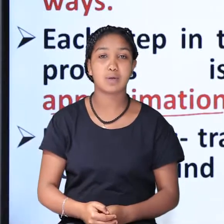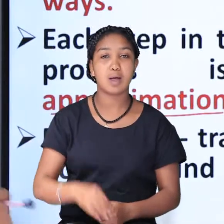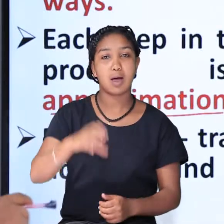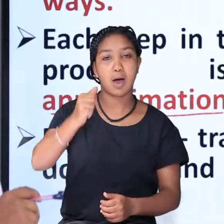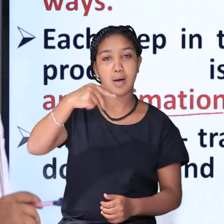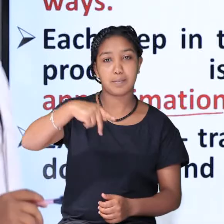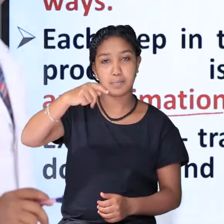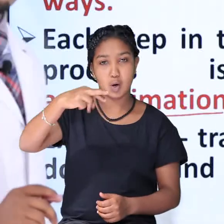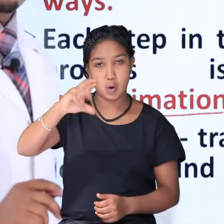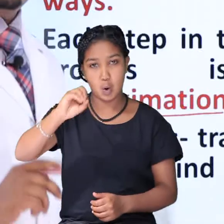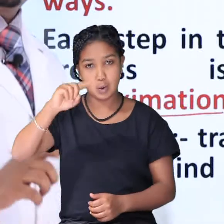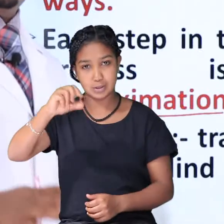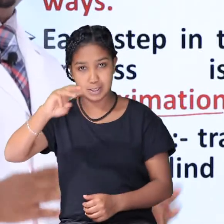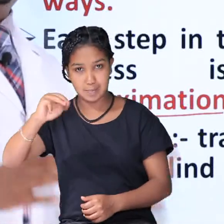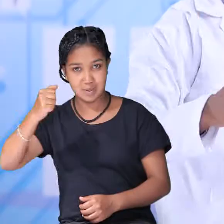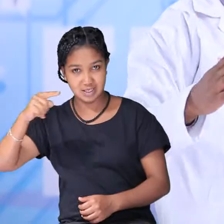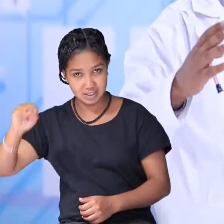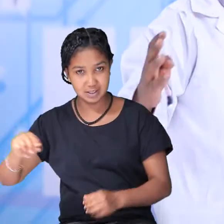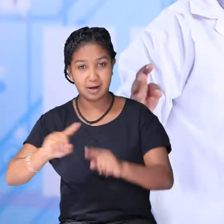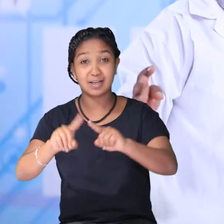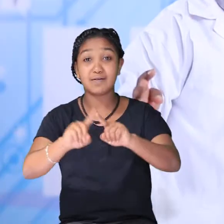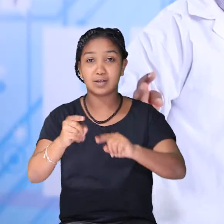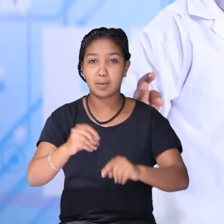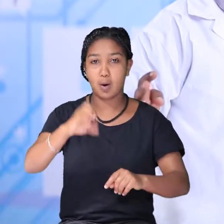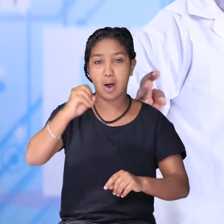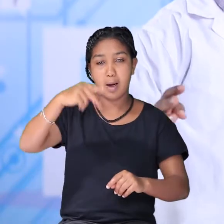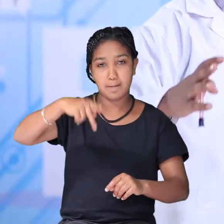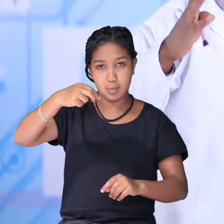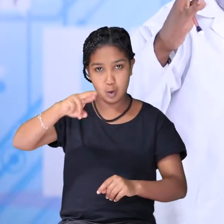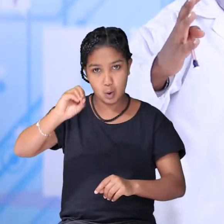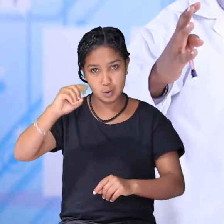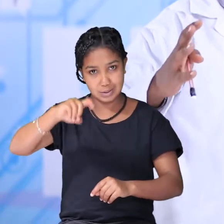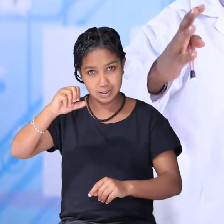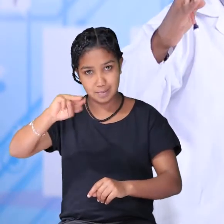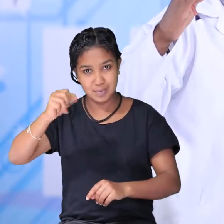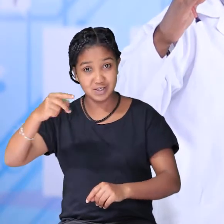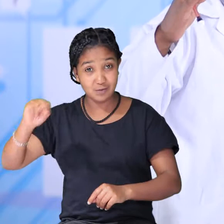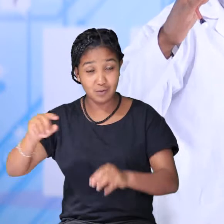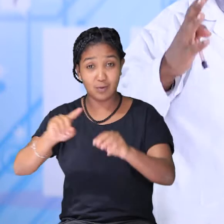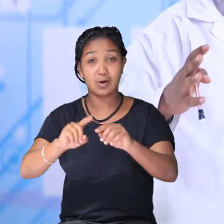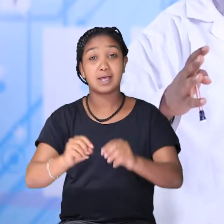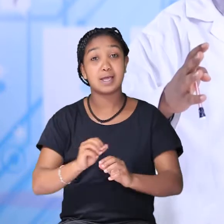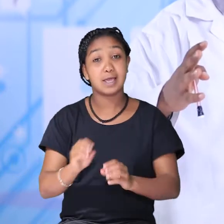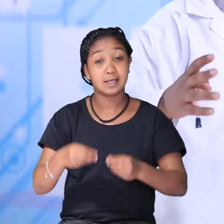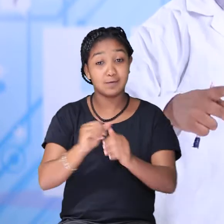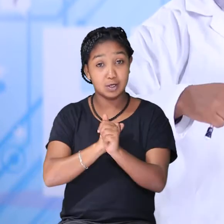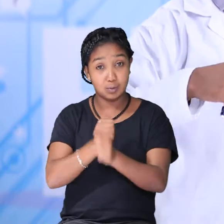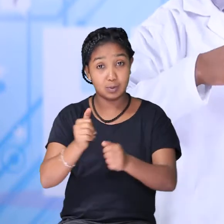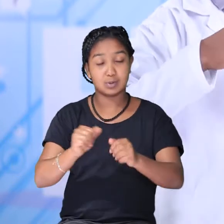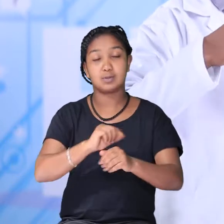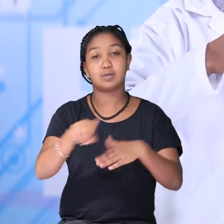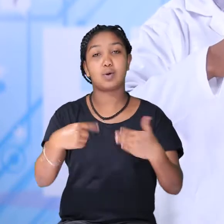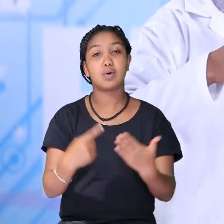approximation. There are different approximations for a given response.